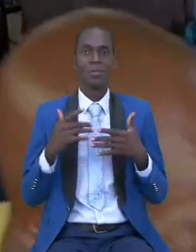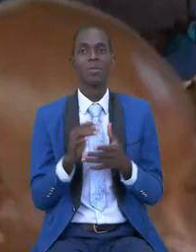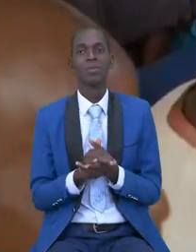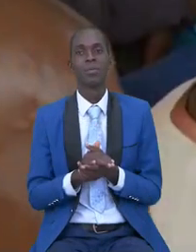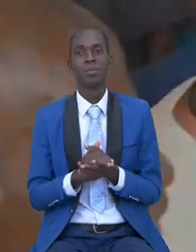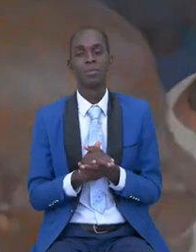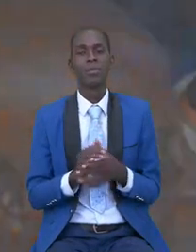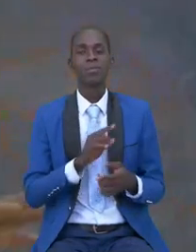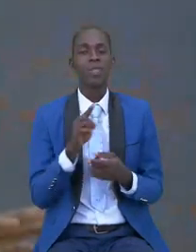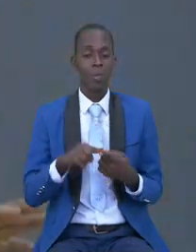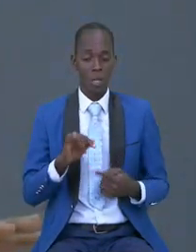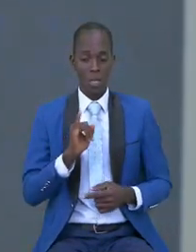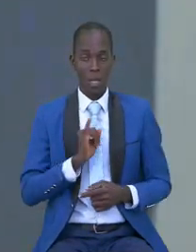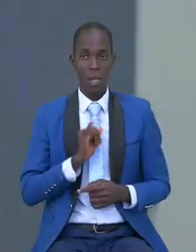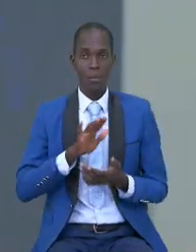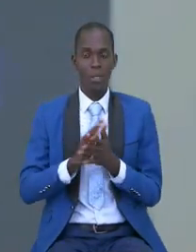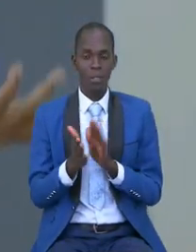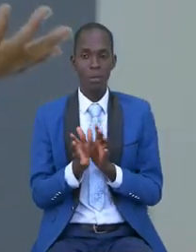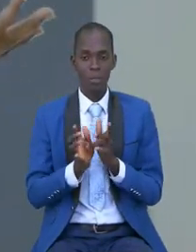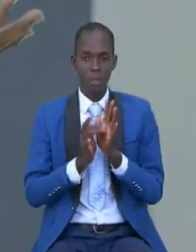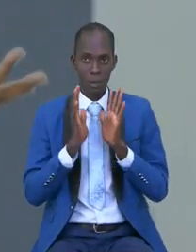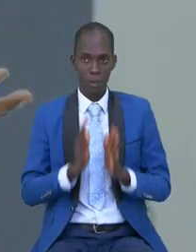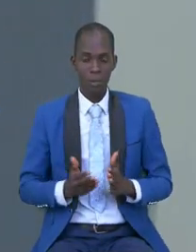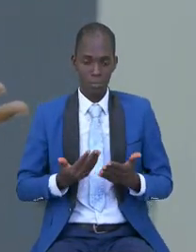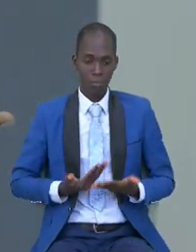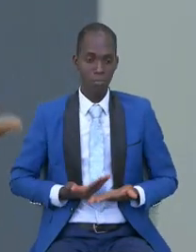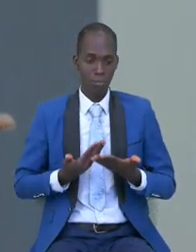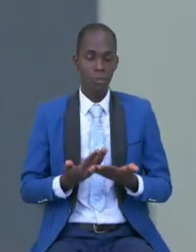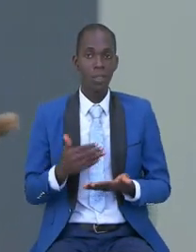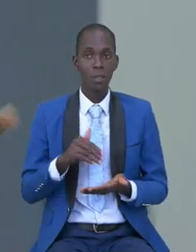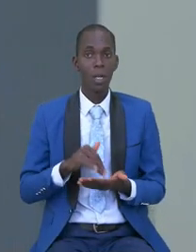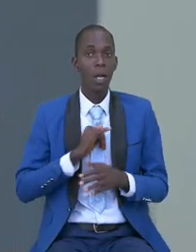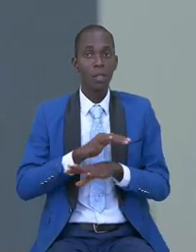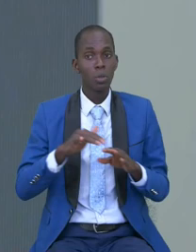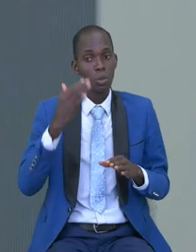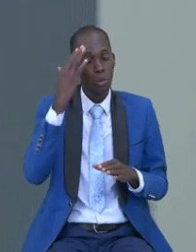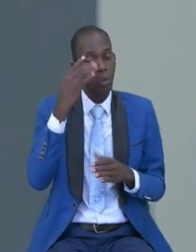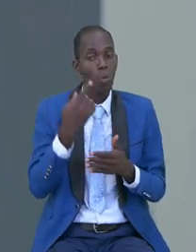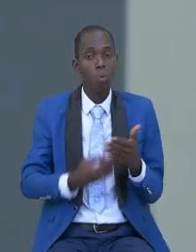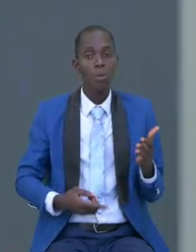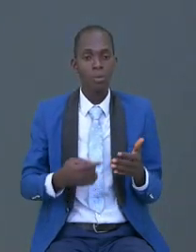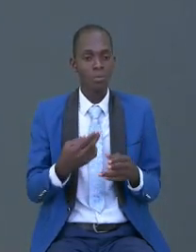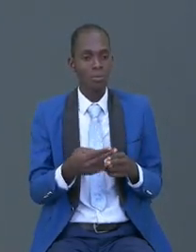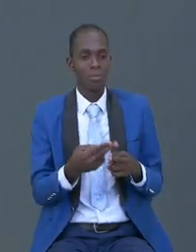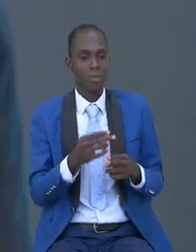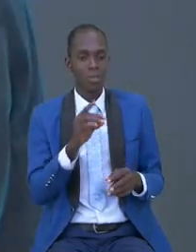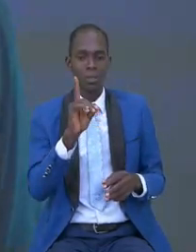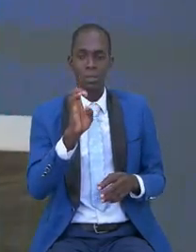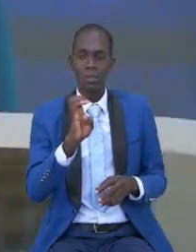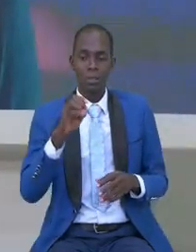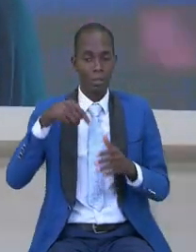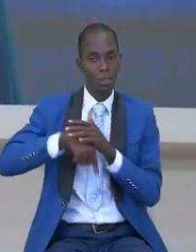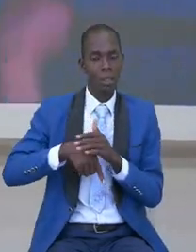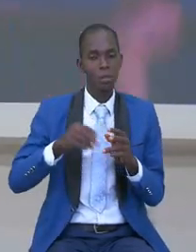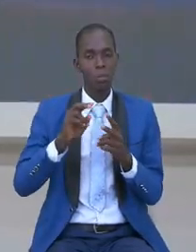I became a Christian, born again, I didn't know anything they call deep or deeper. But it was as the